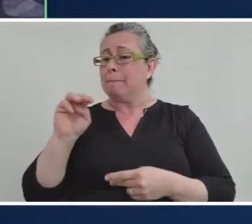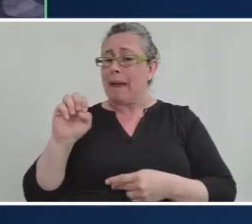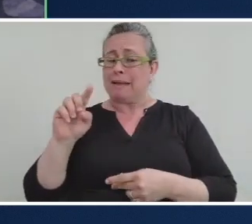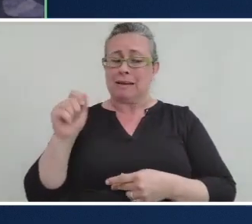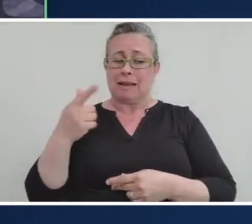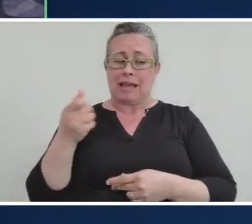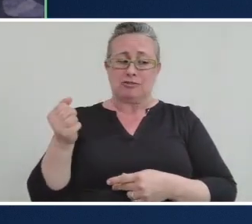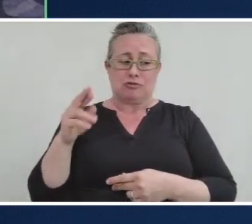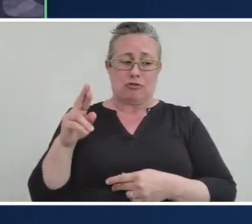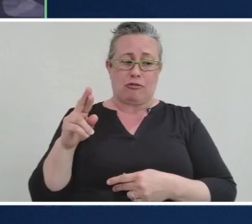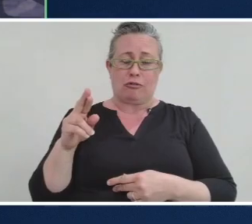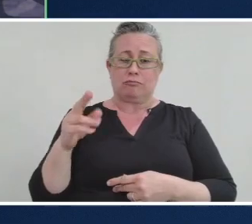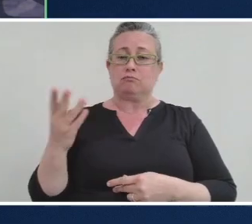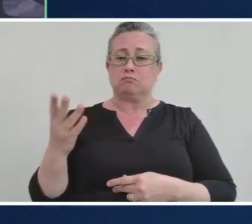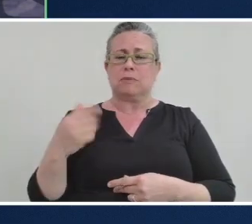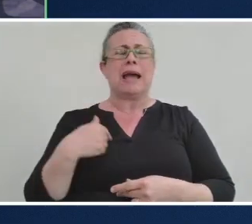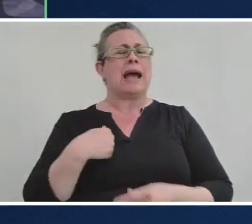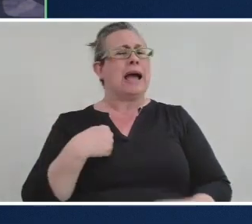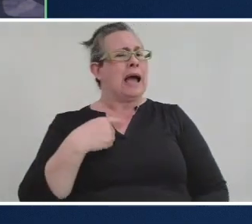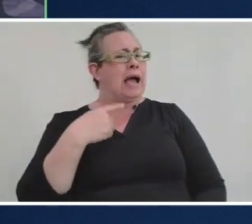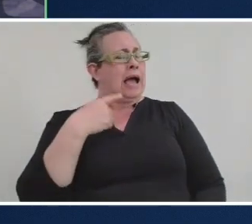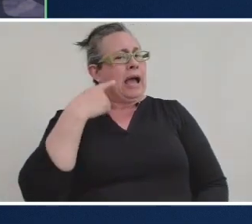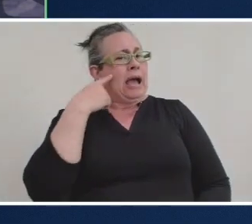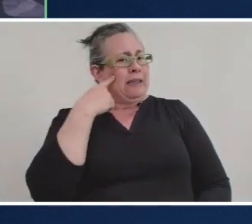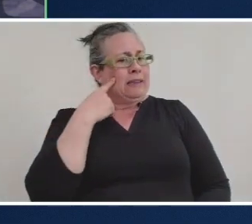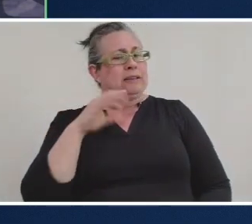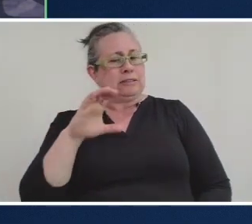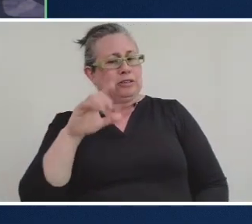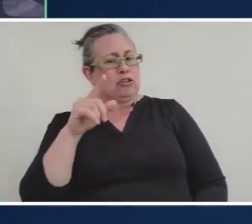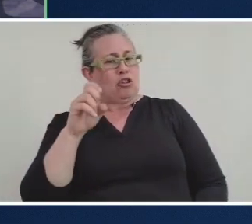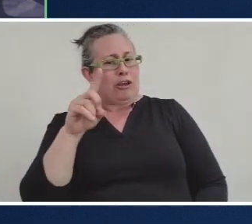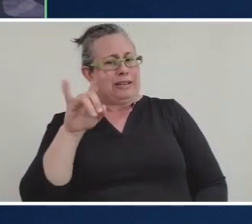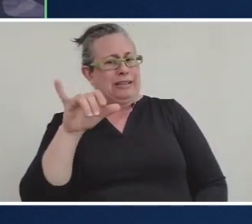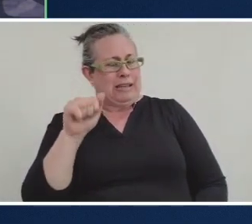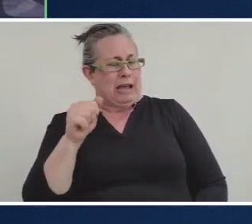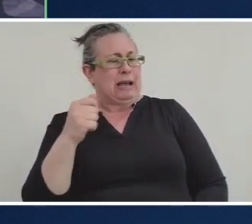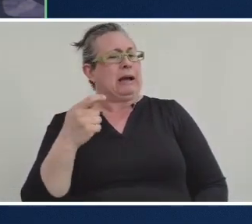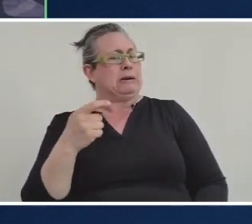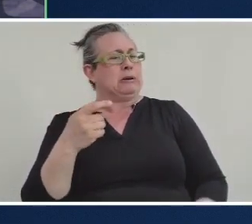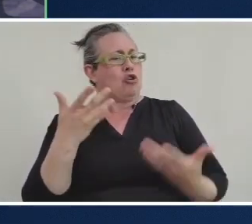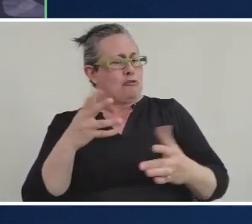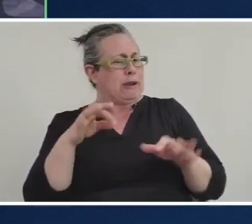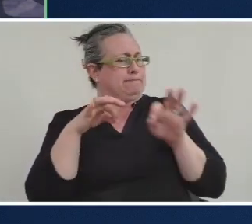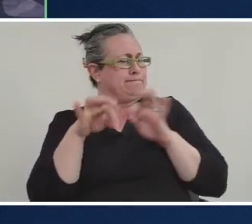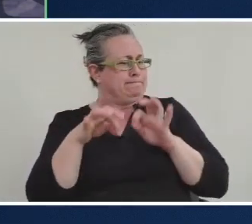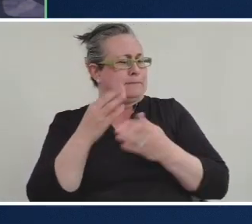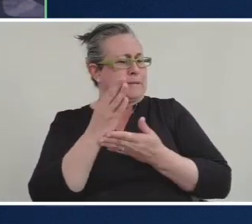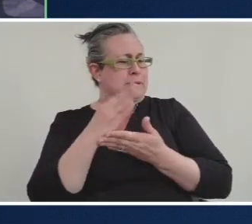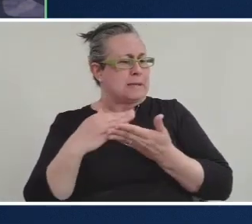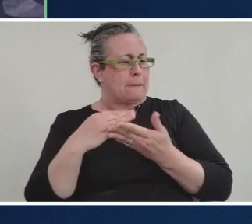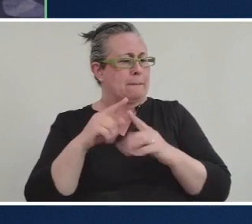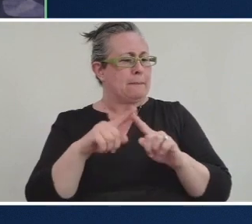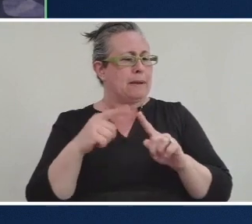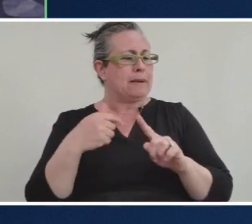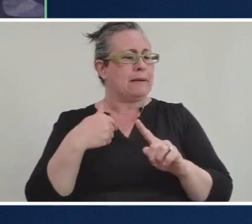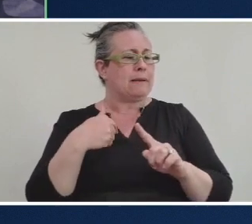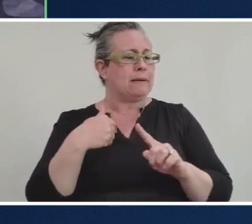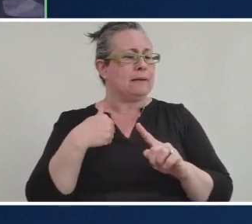that, you know, Claudia already elaborated a bit on this, but I will insist on the need for